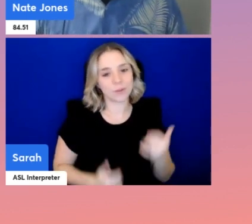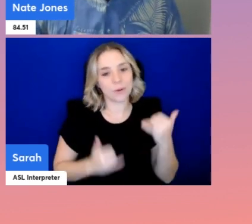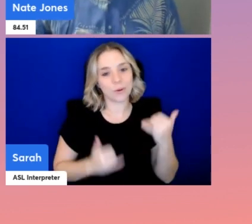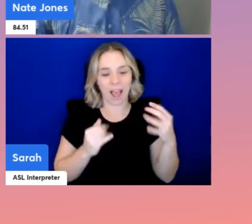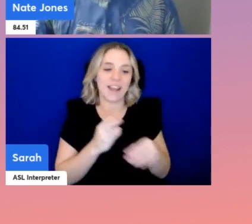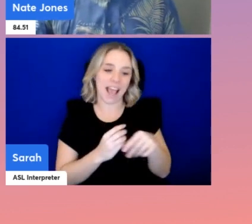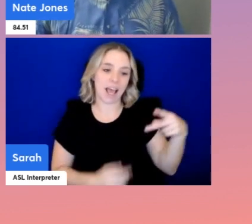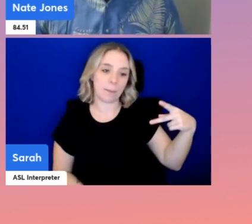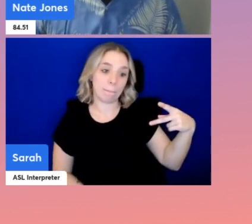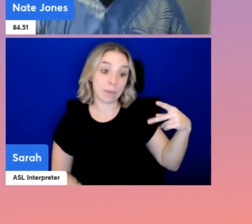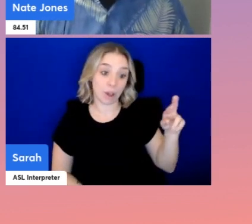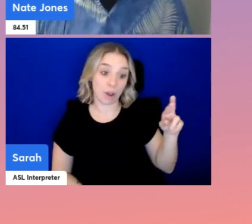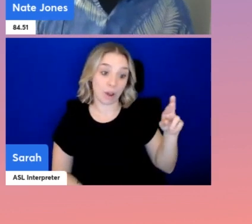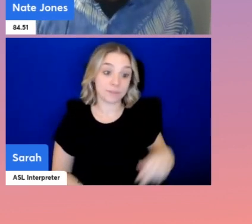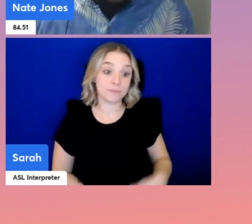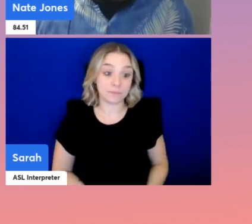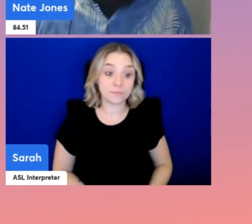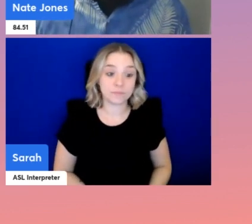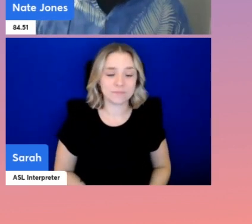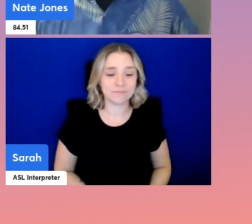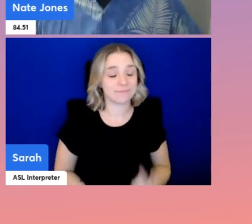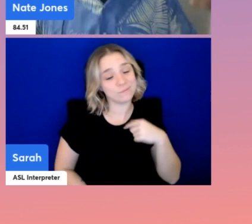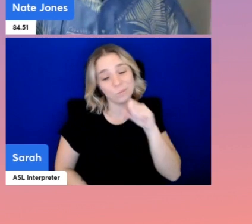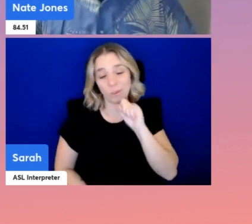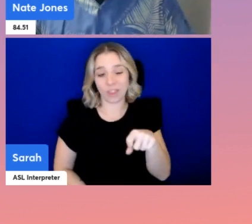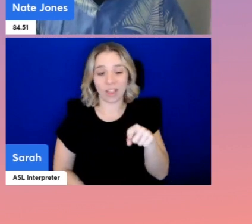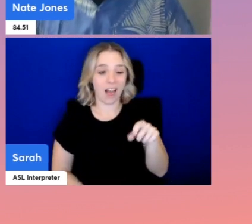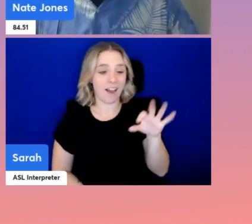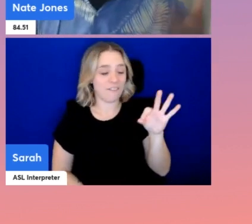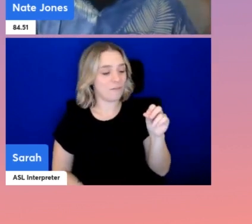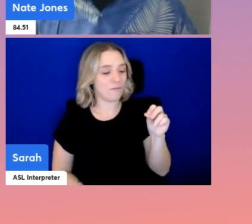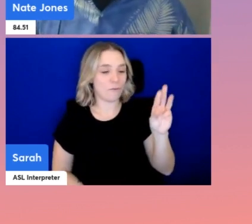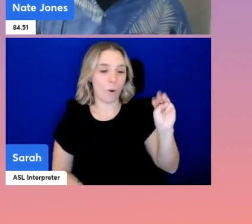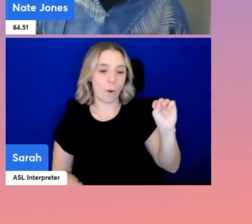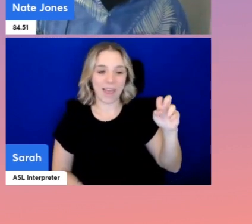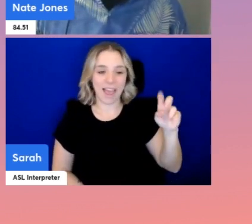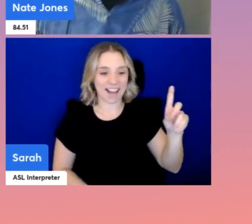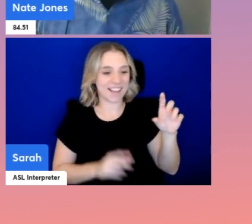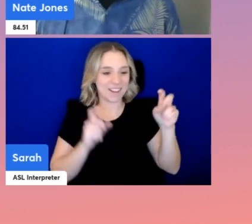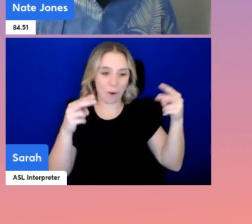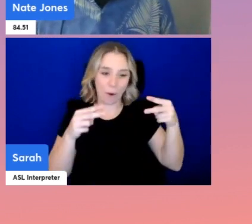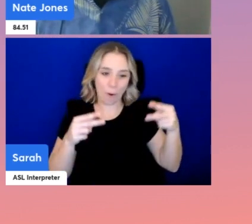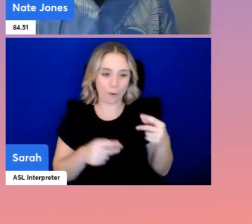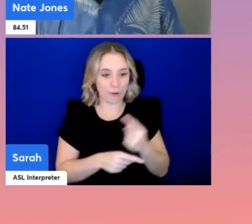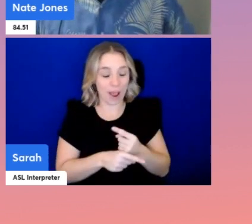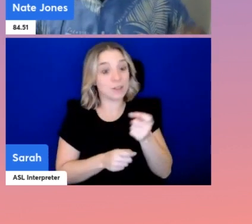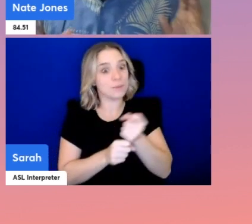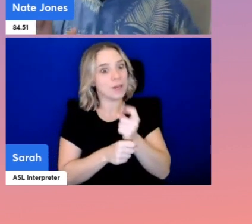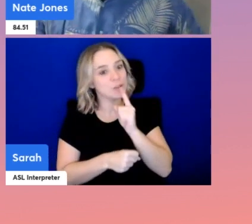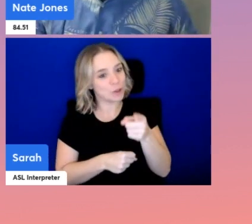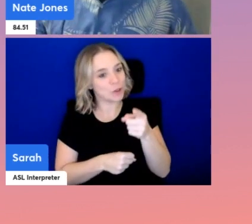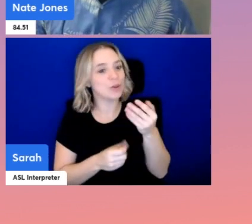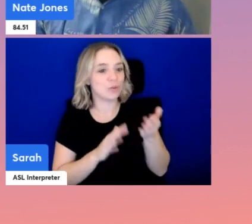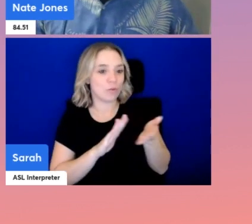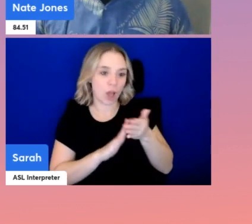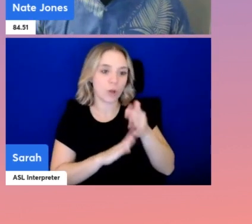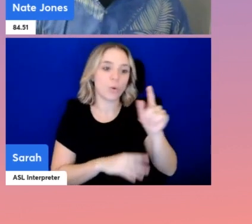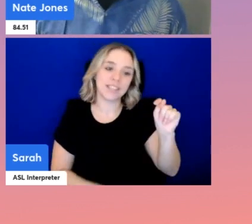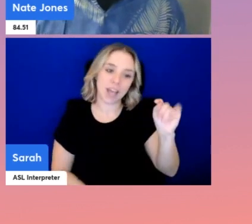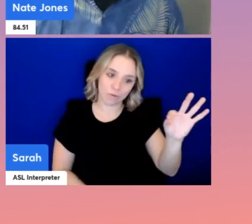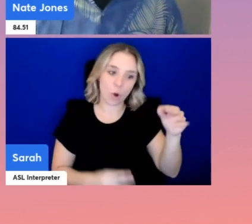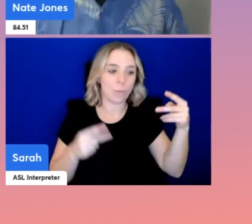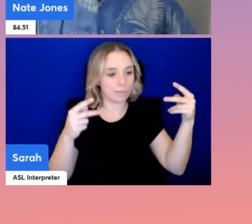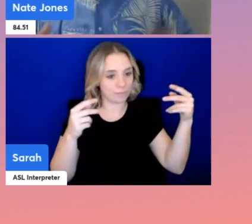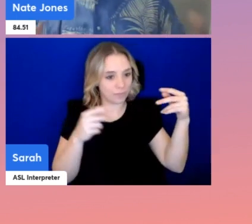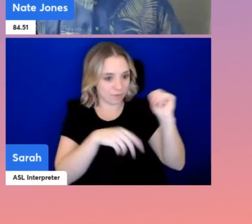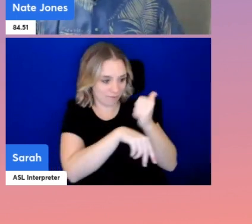right? We love formatted code, right? So we ask you to make sure you've run your Terraform format, make sure you clean up all your code